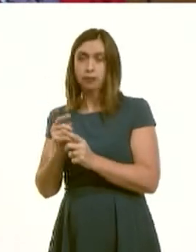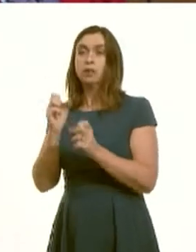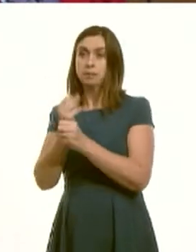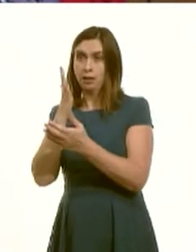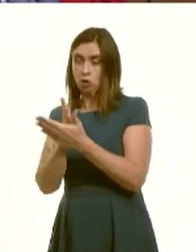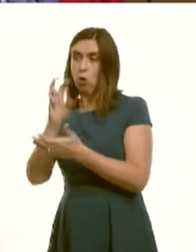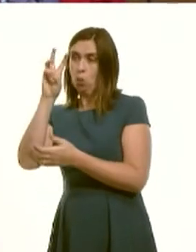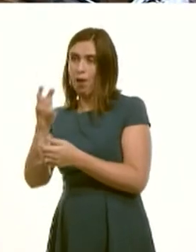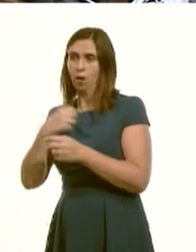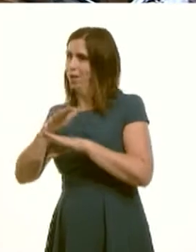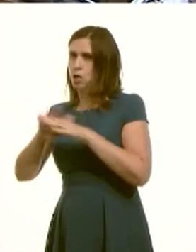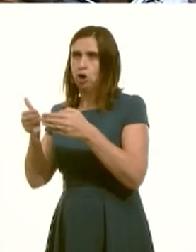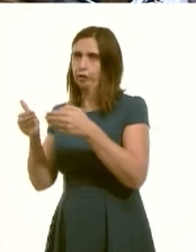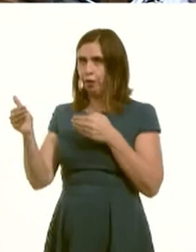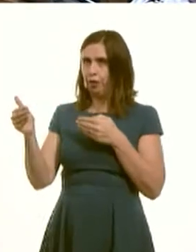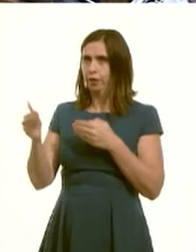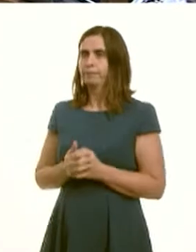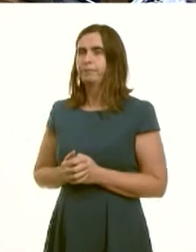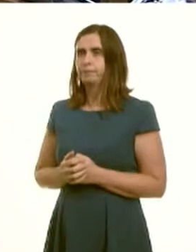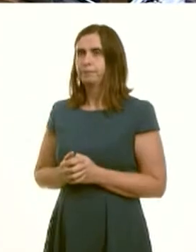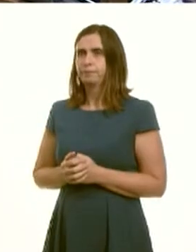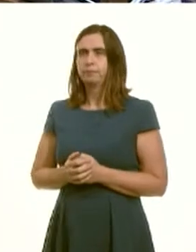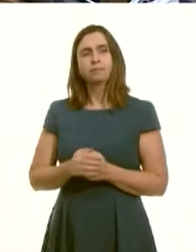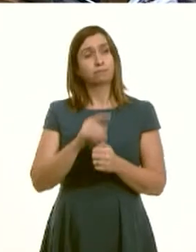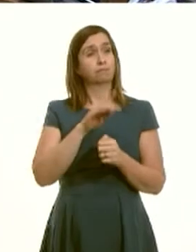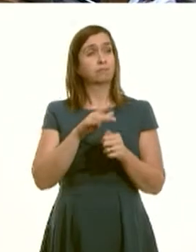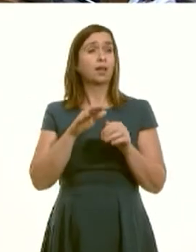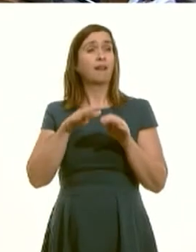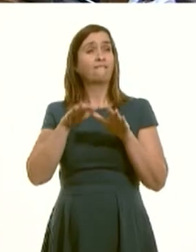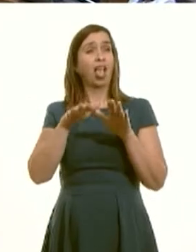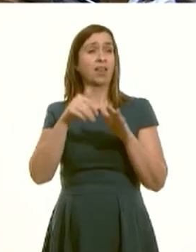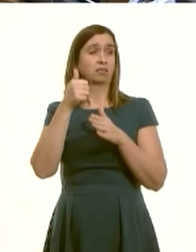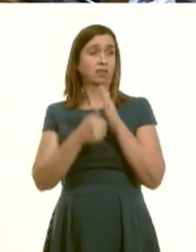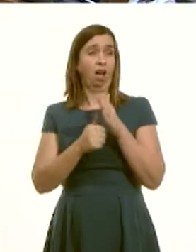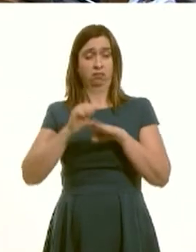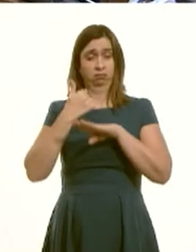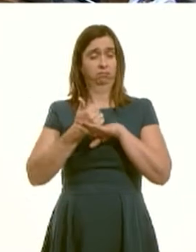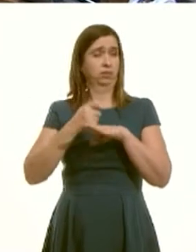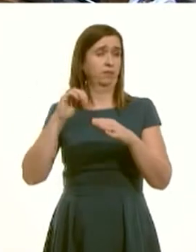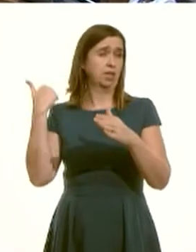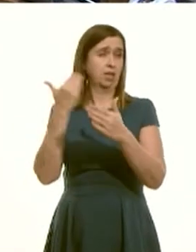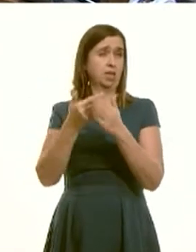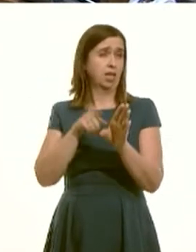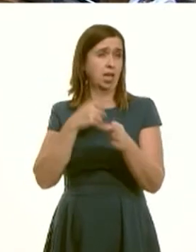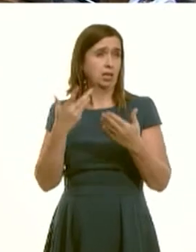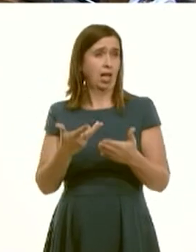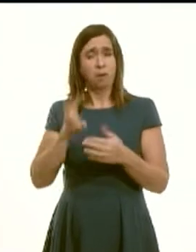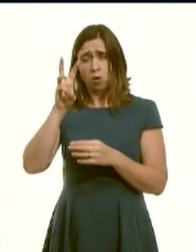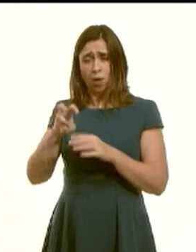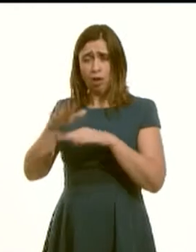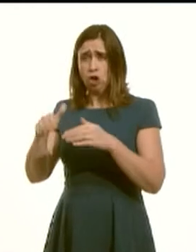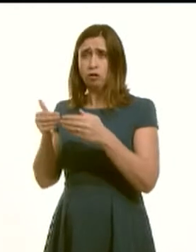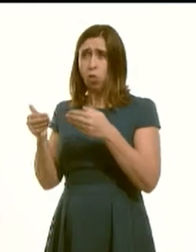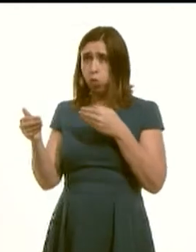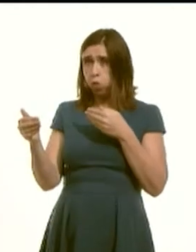Wales certainly are not left behind. Minister, Flying Start has existed for a number of years now, but the evidence suggests that Wales's children are not